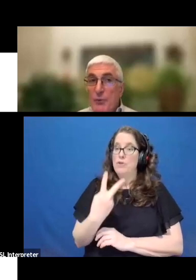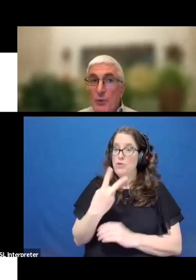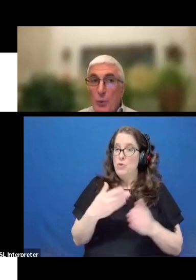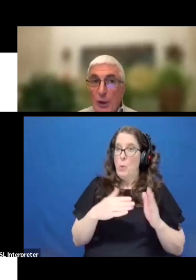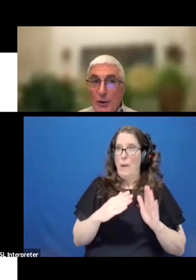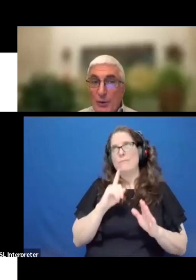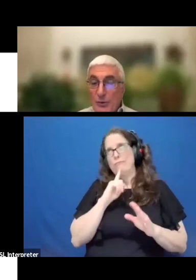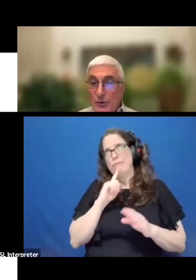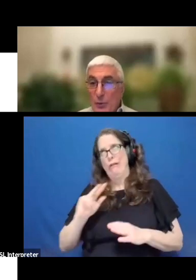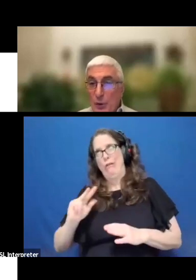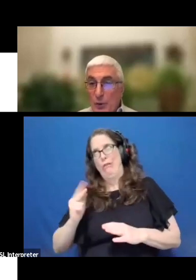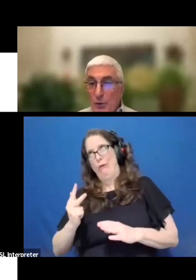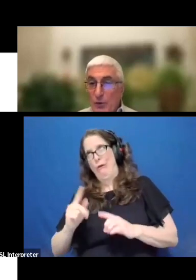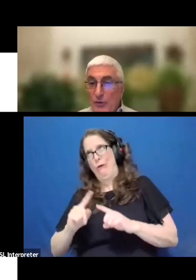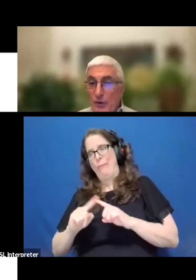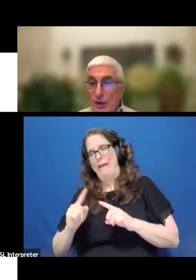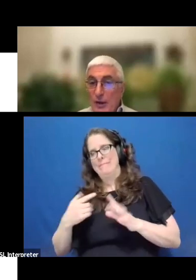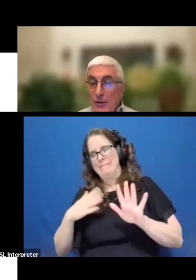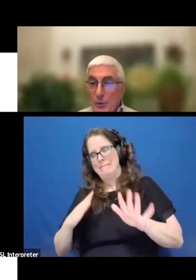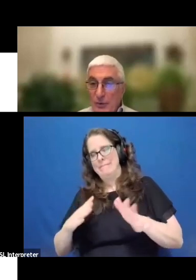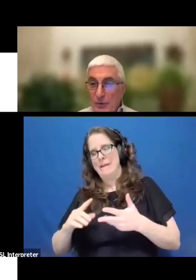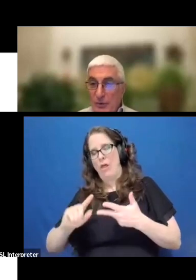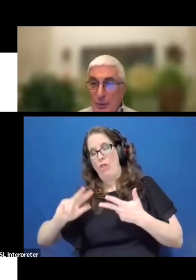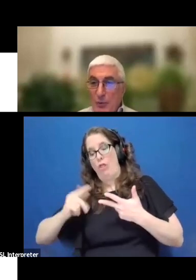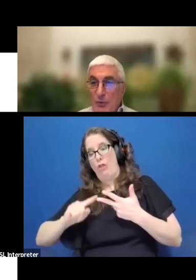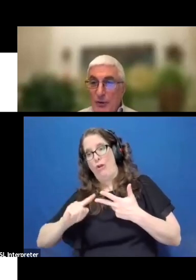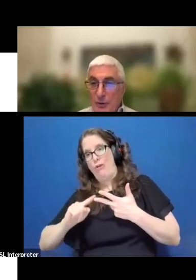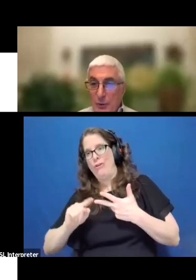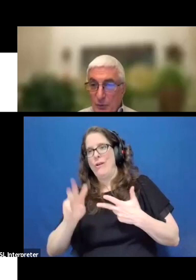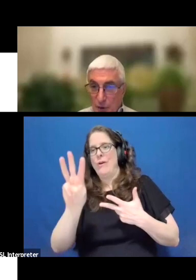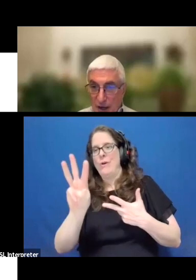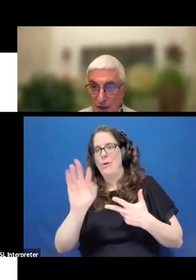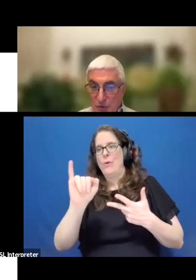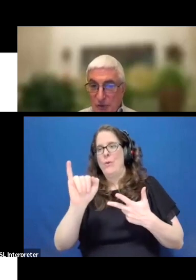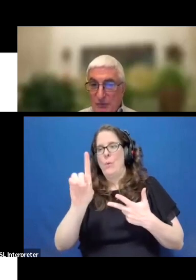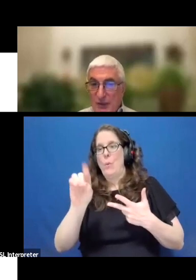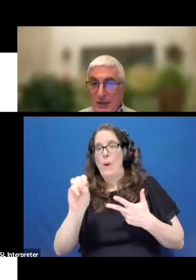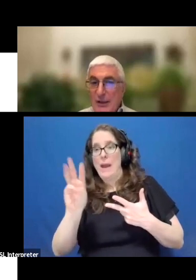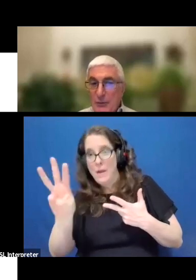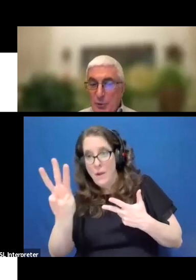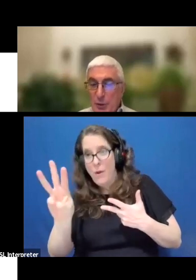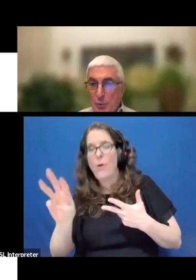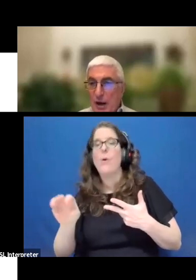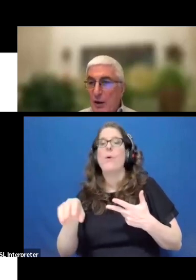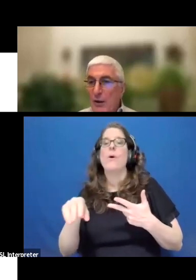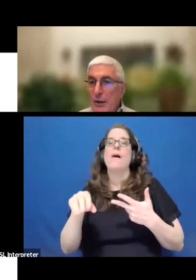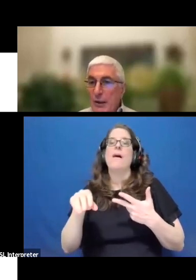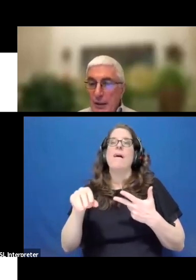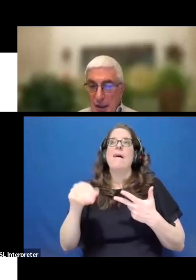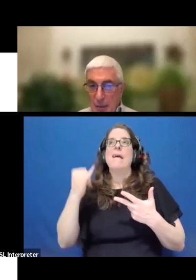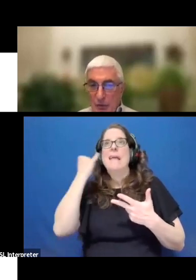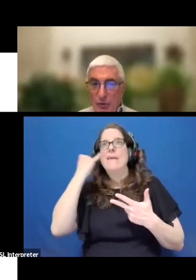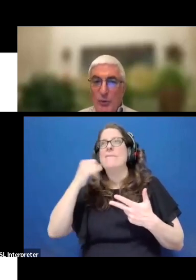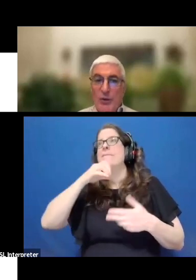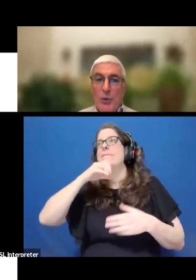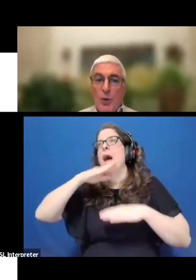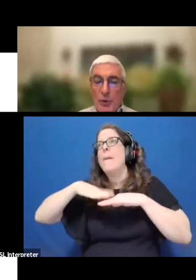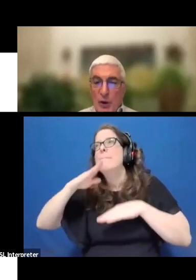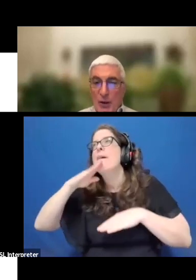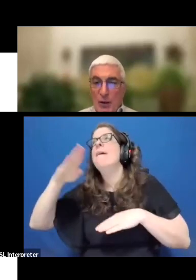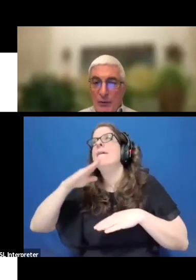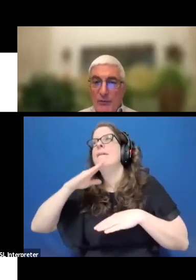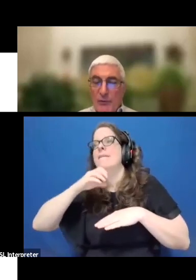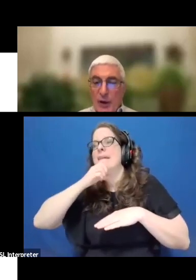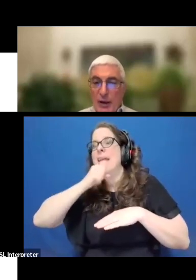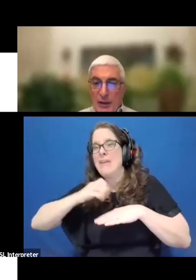only for widows and widowers who are disabled and over age 50. It's pretty rare. I'm assuming it won't